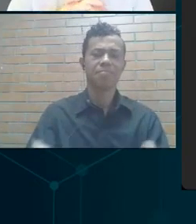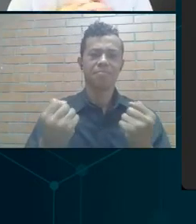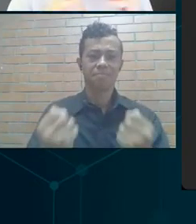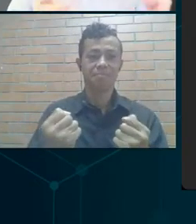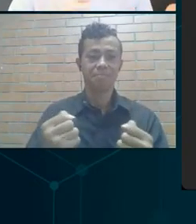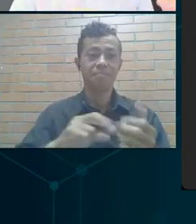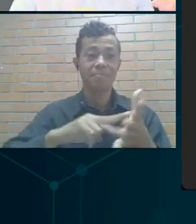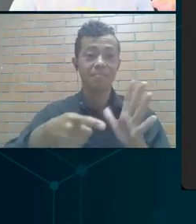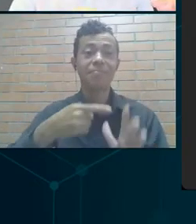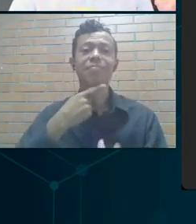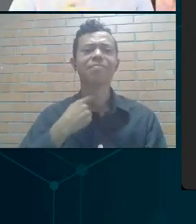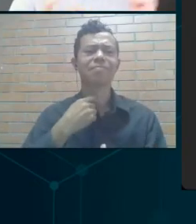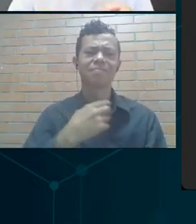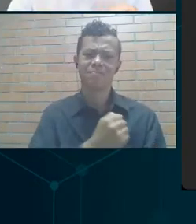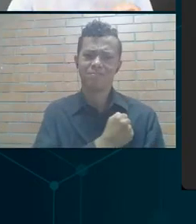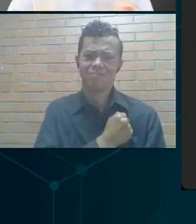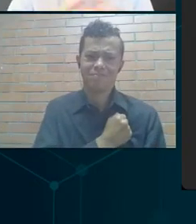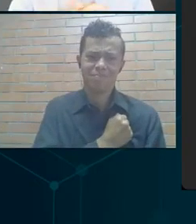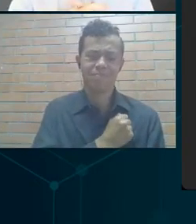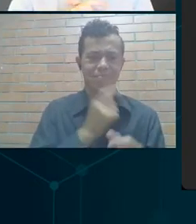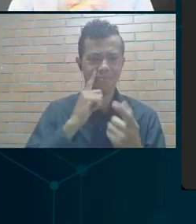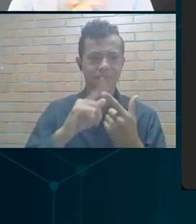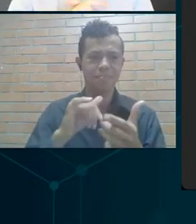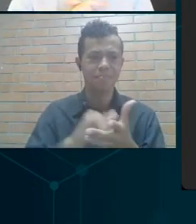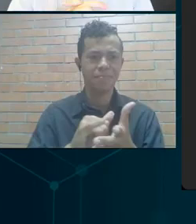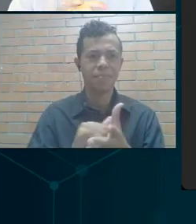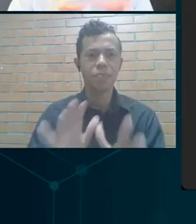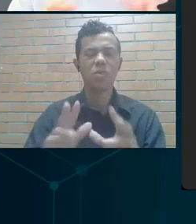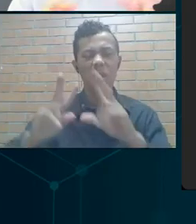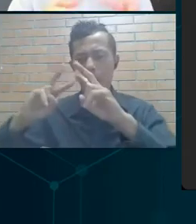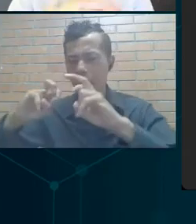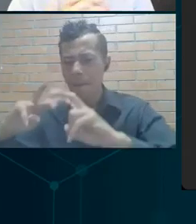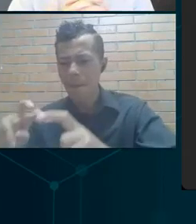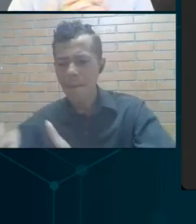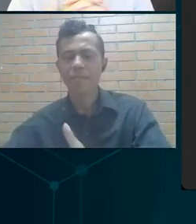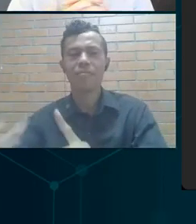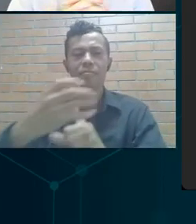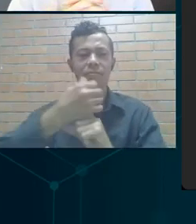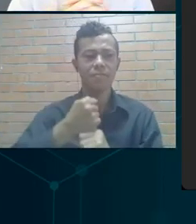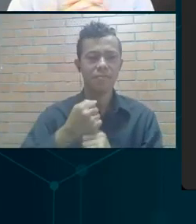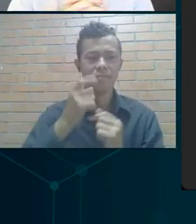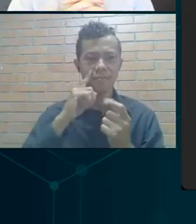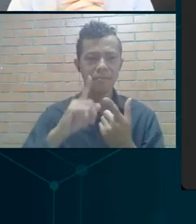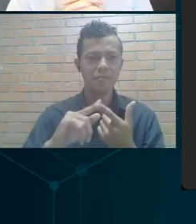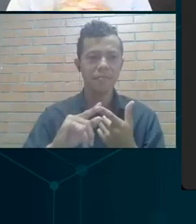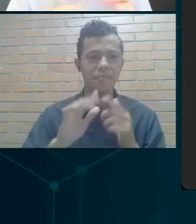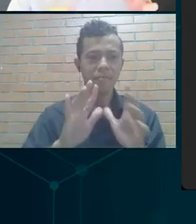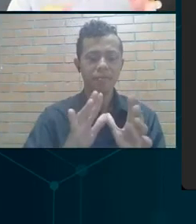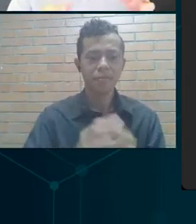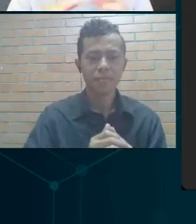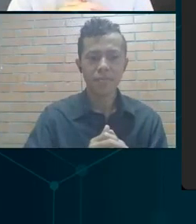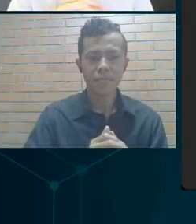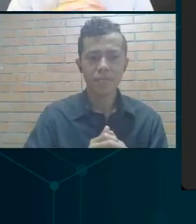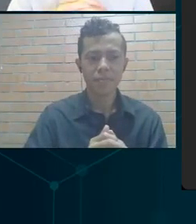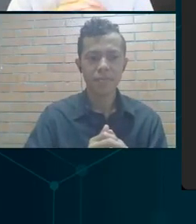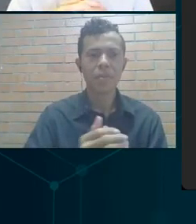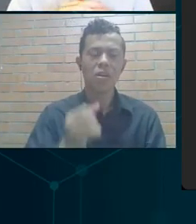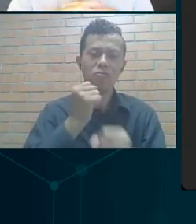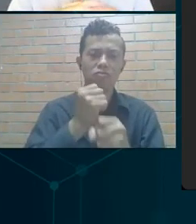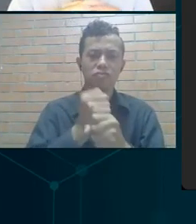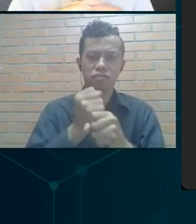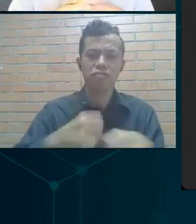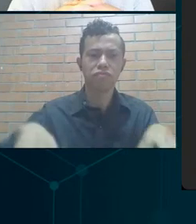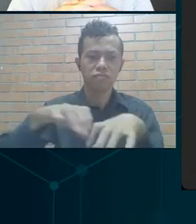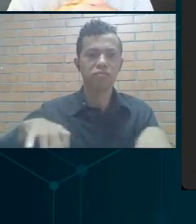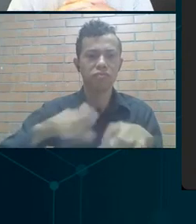this on the research side and applied side for well over 10 years. We've worked with some of the biggest companies around,